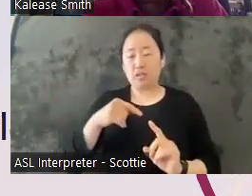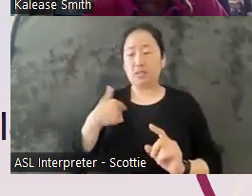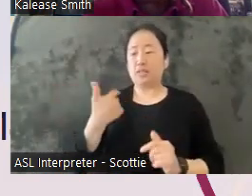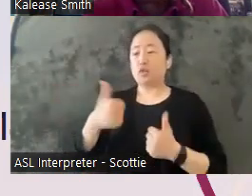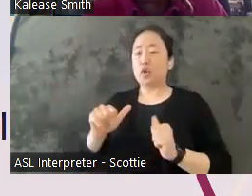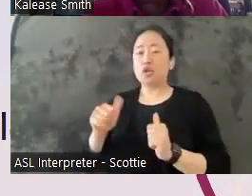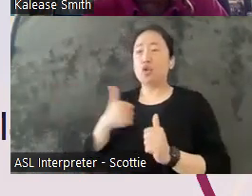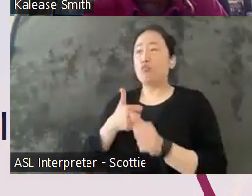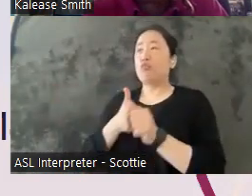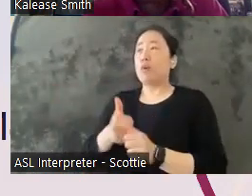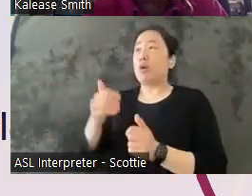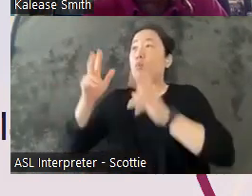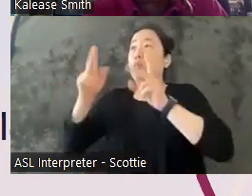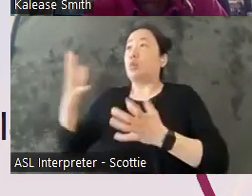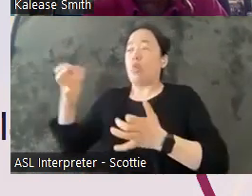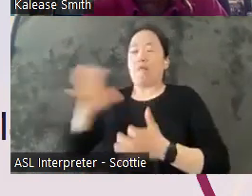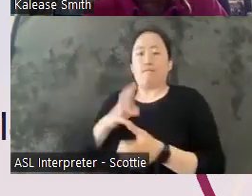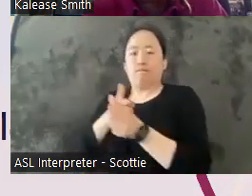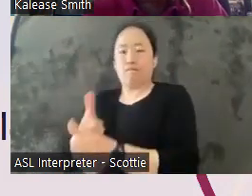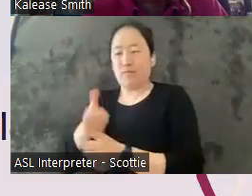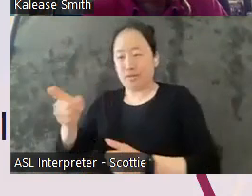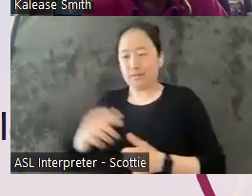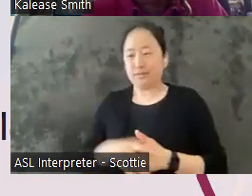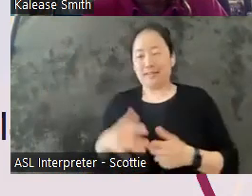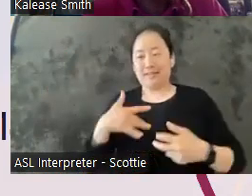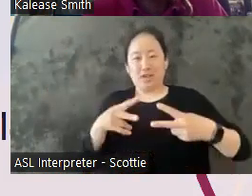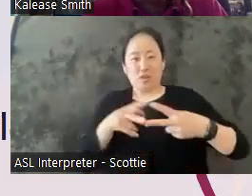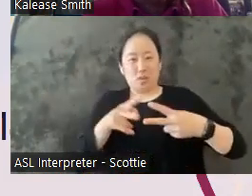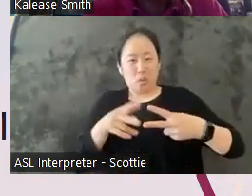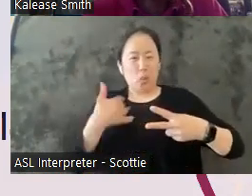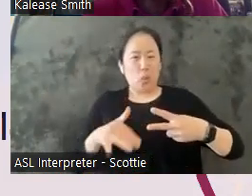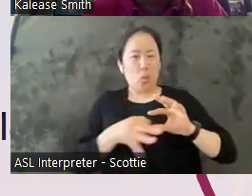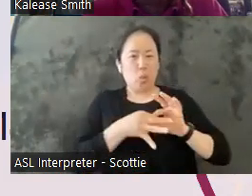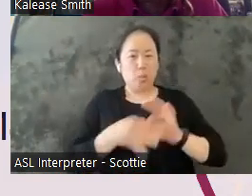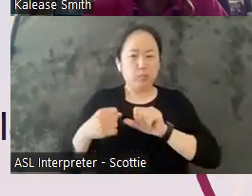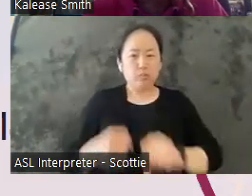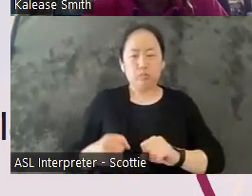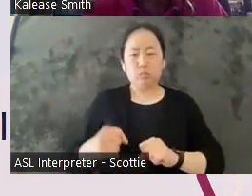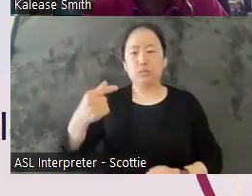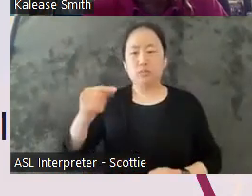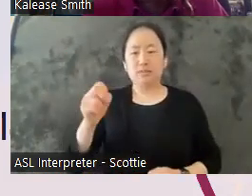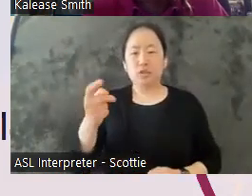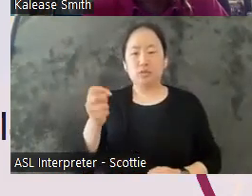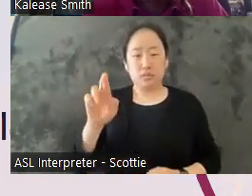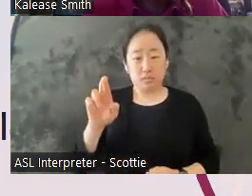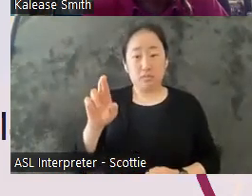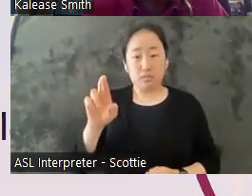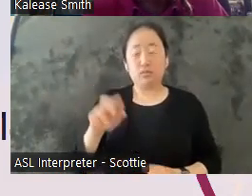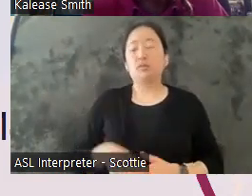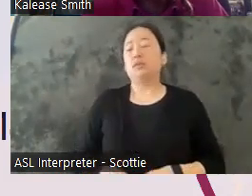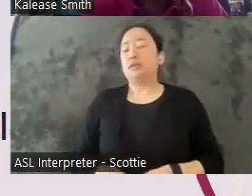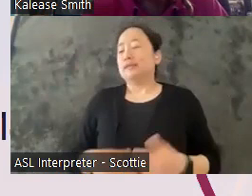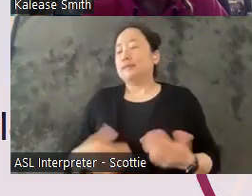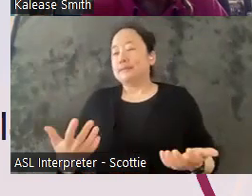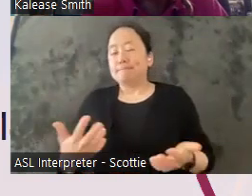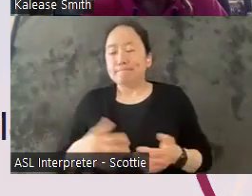how this is so closely related to gender, and really being aware of the facts, when it comes to, what